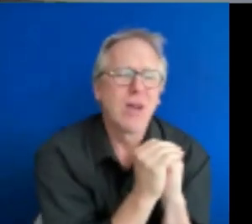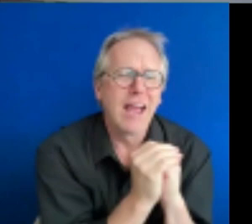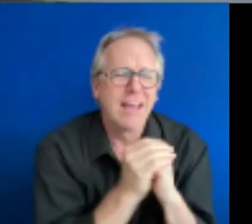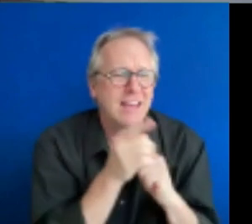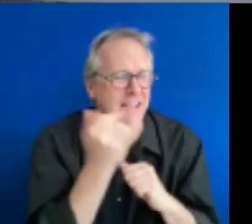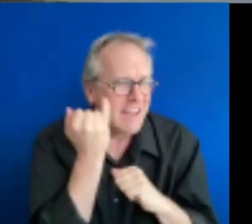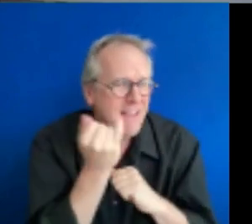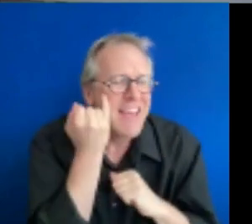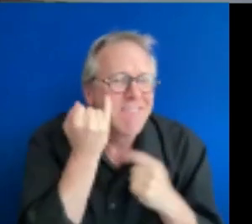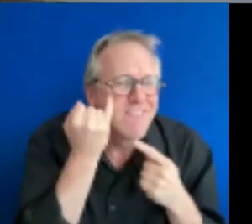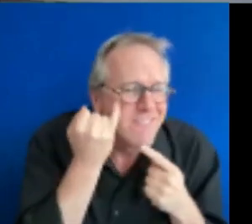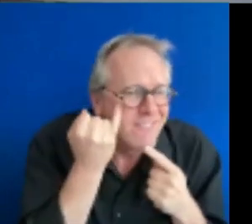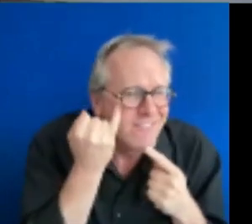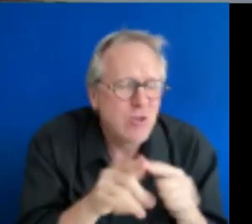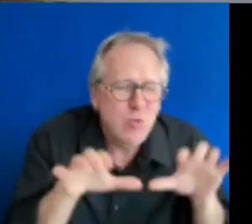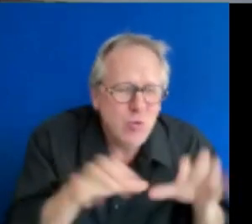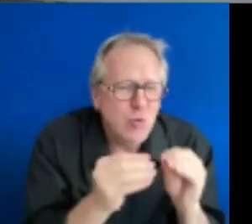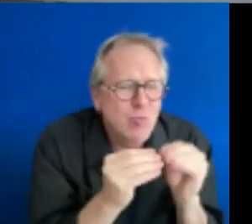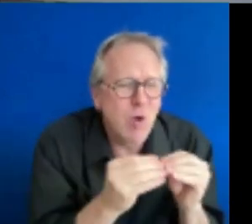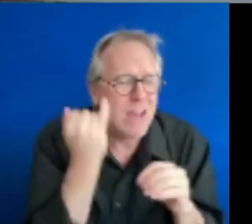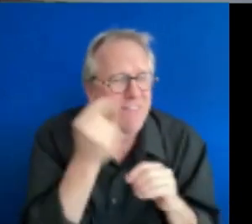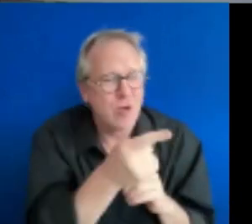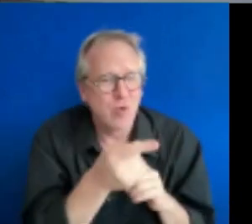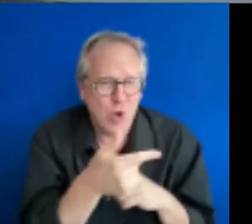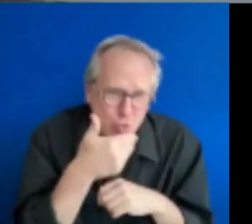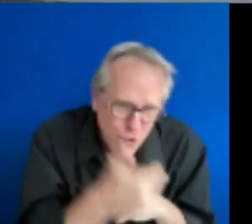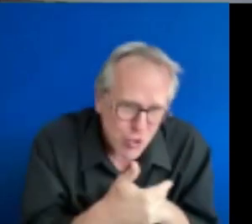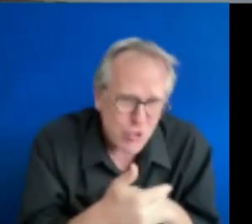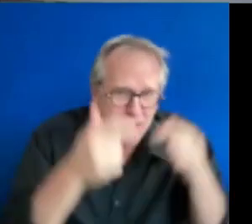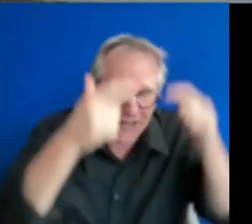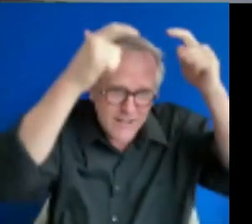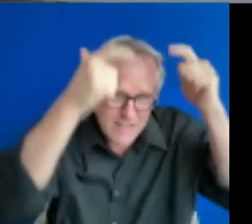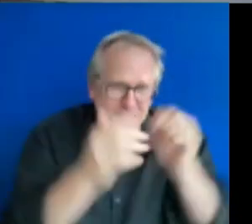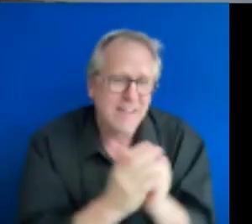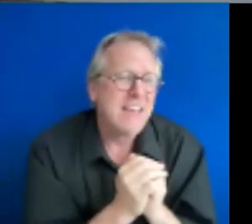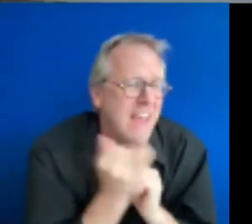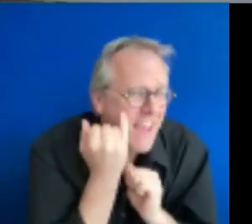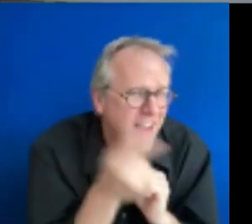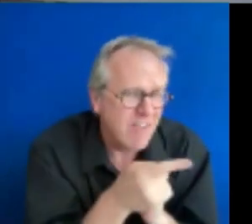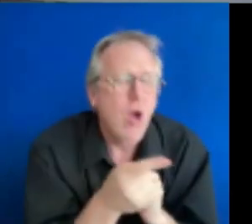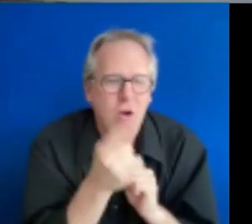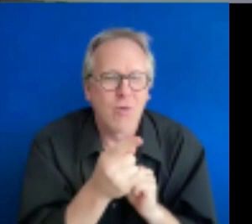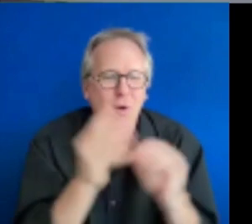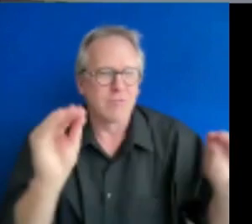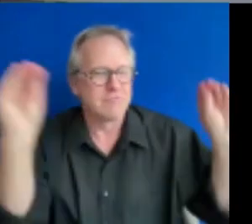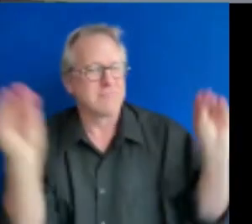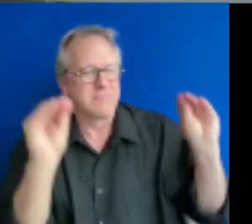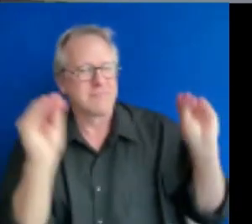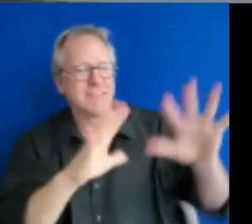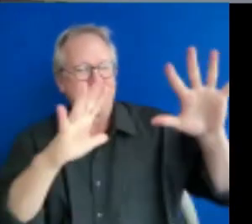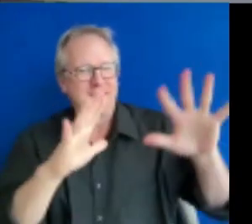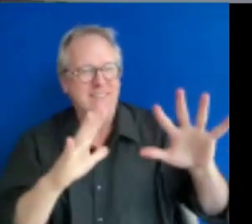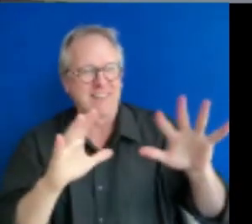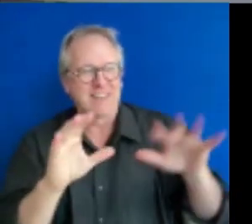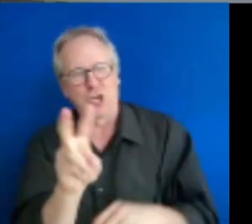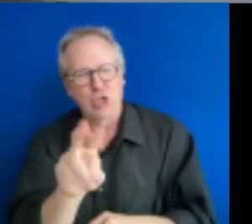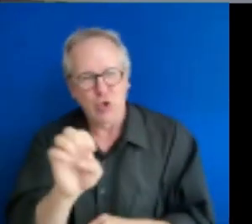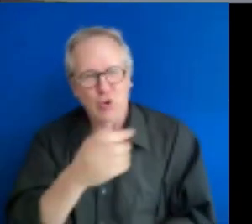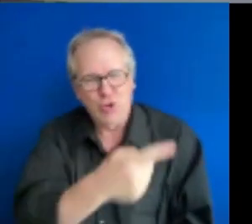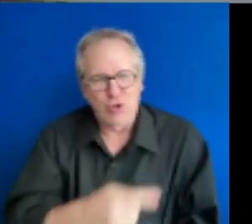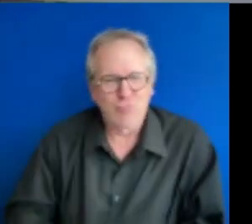if you just are better, if you do more, if you're good, then you will be quote unquote cured. And that